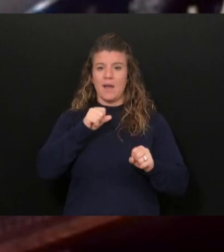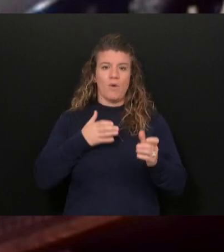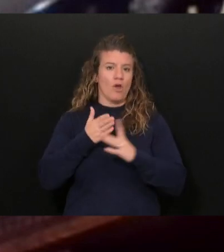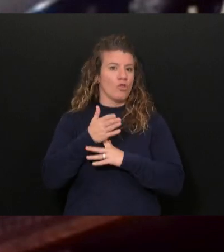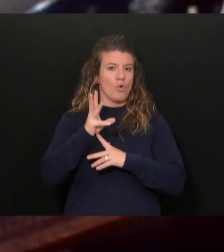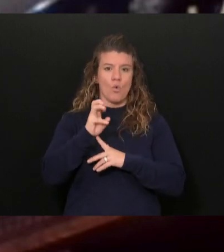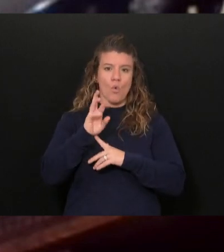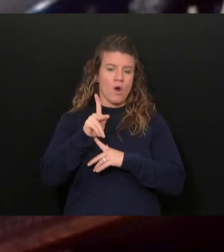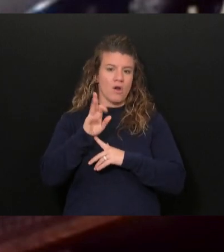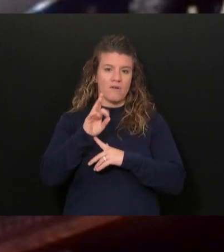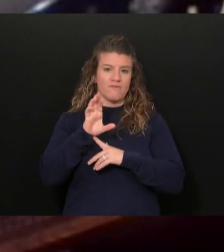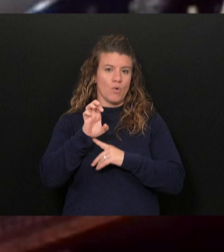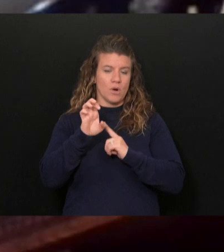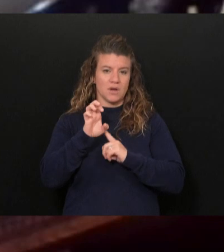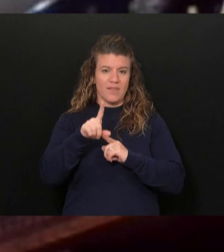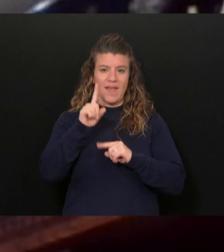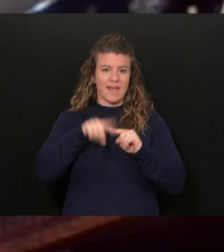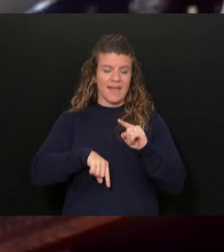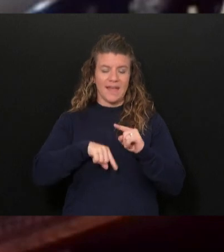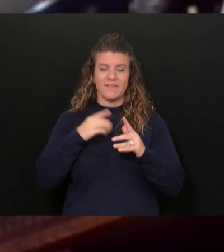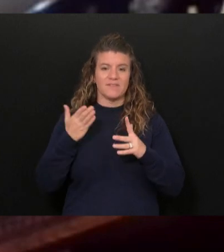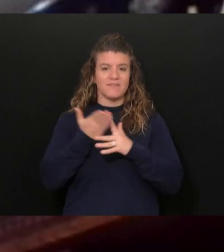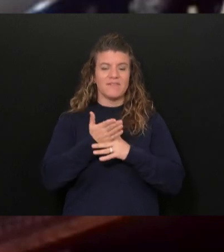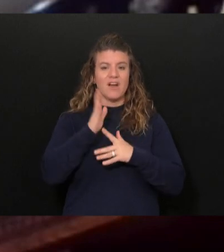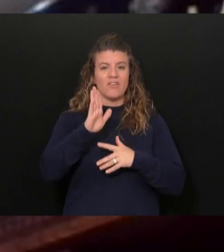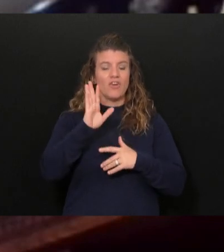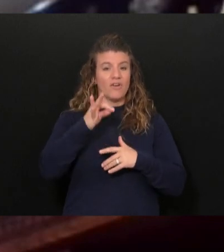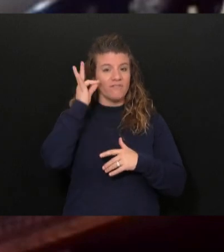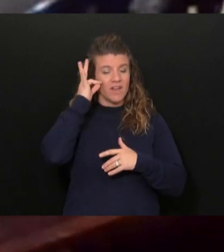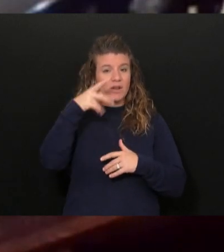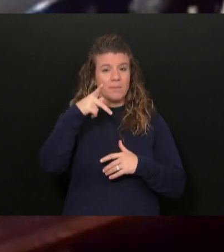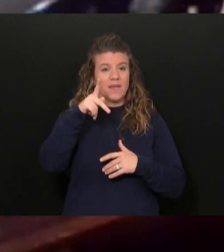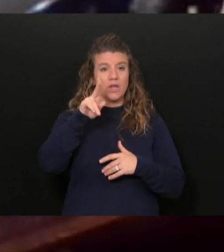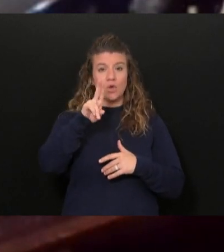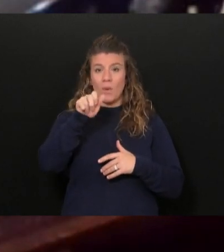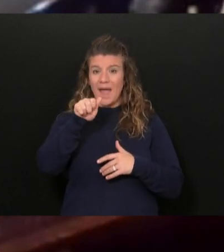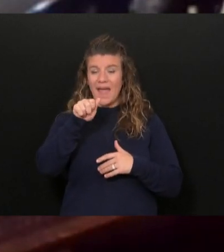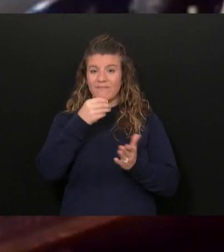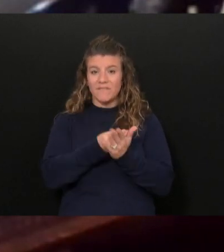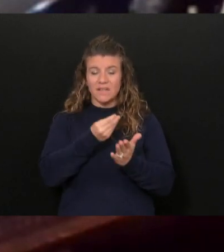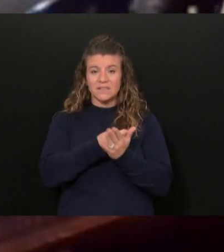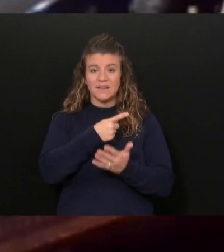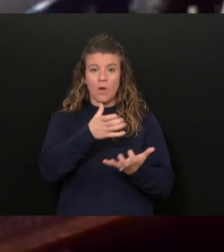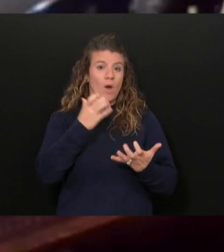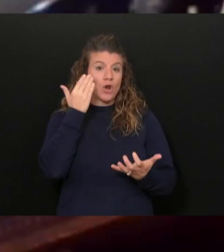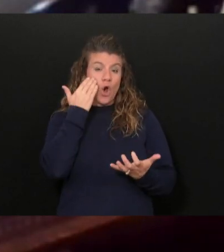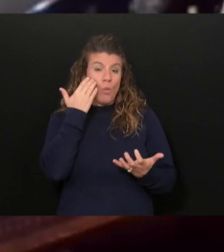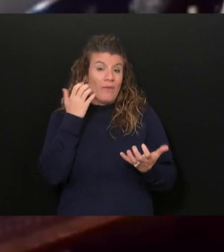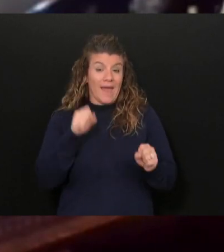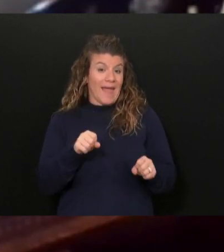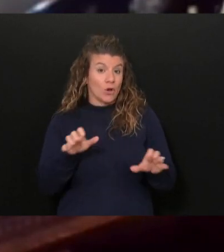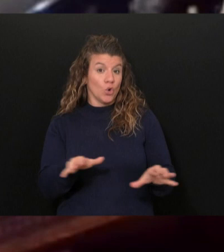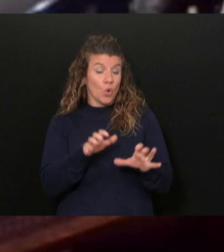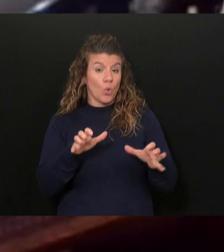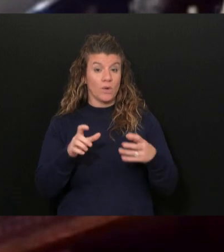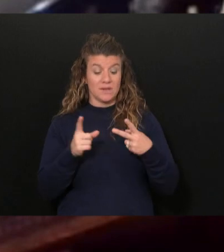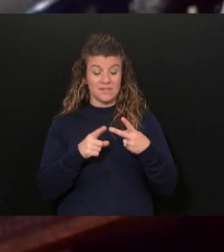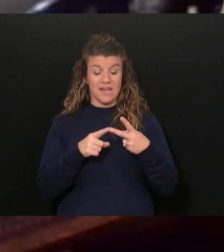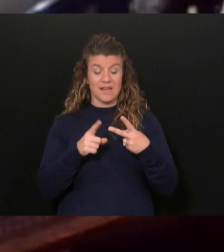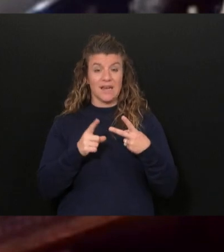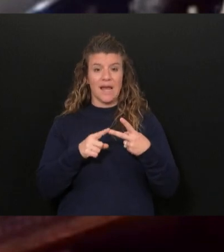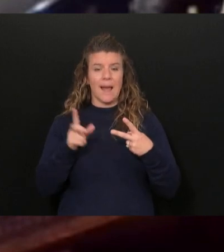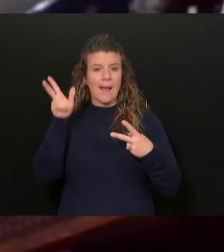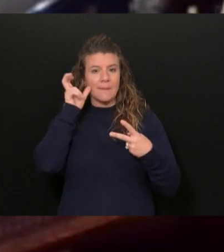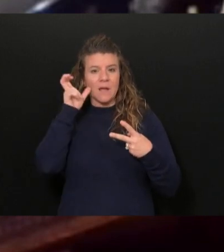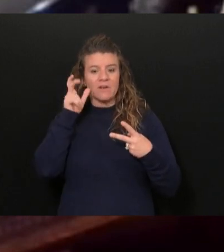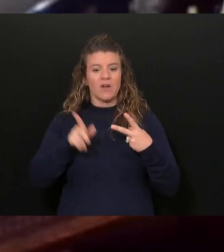workforce to file for their federal PUA funds, and they want to know what to do. And the second is I'm hearing from people who